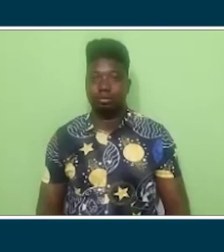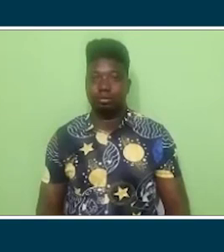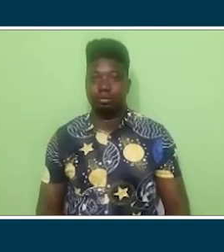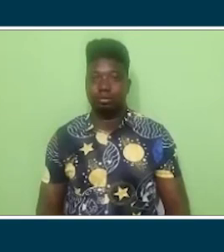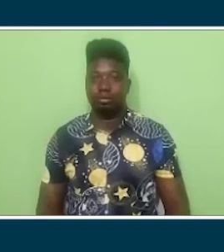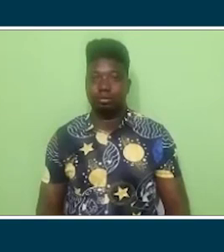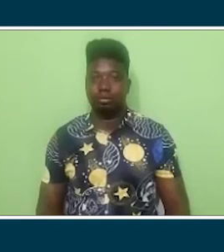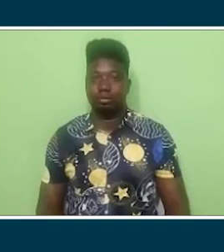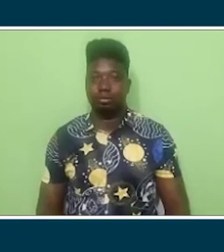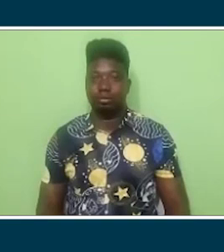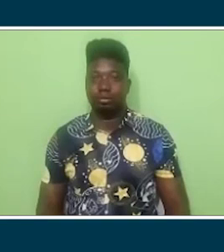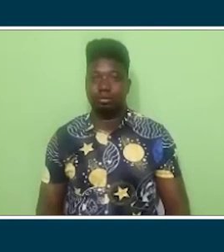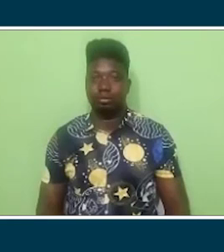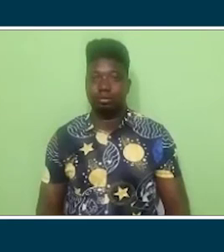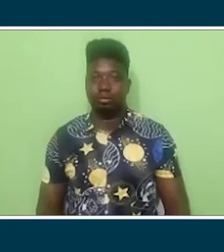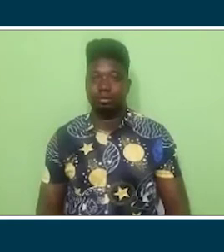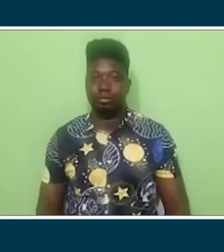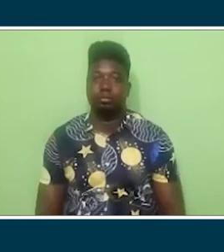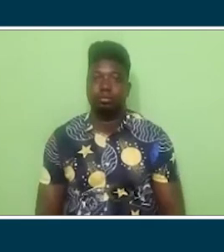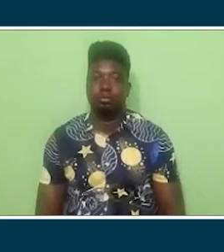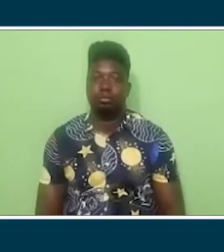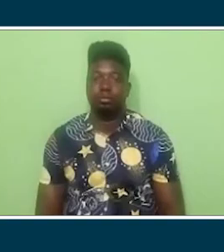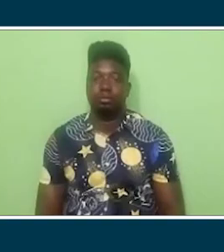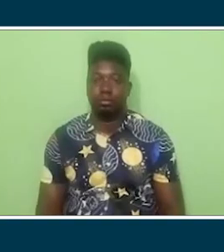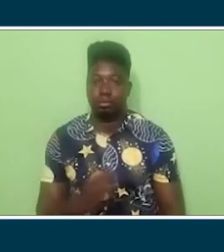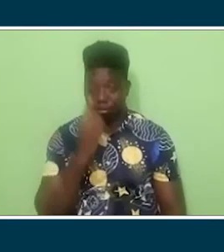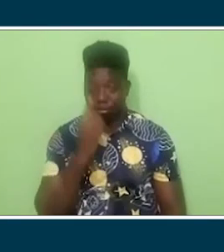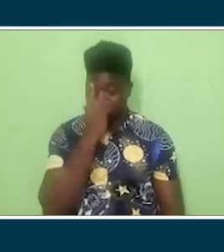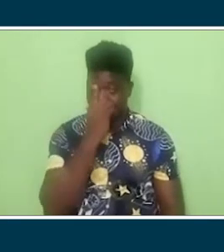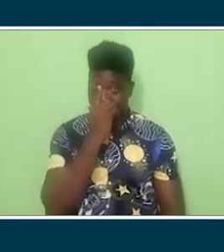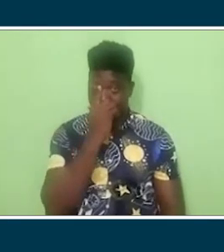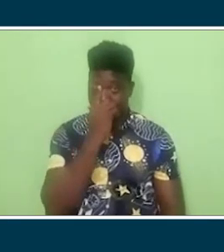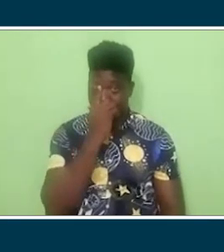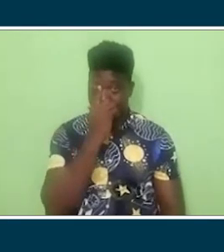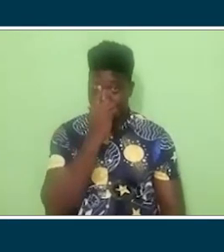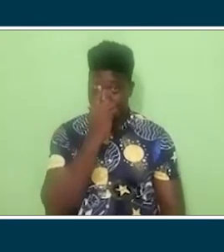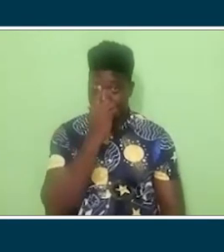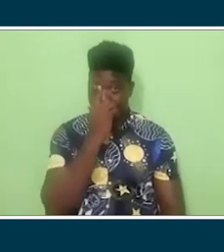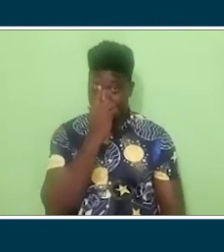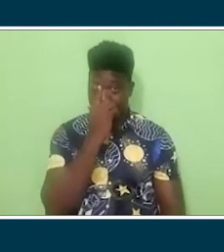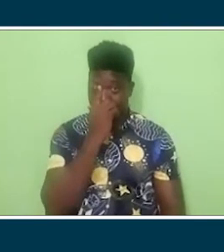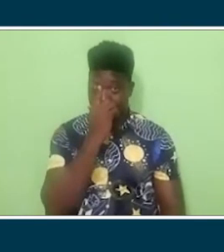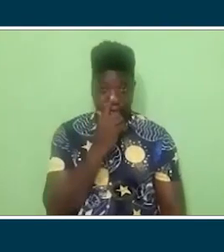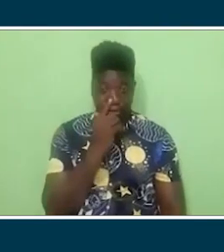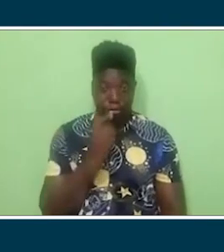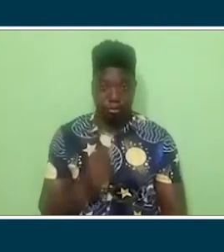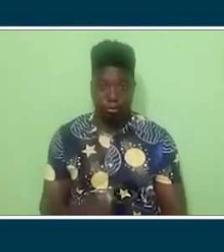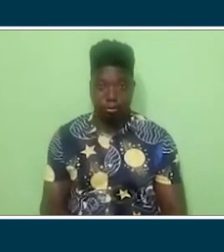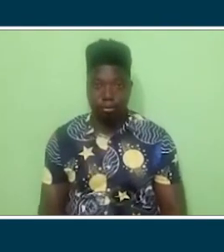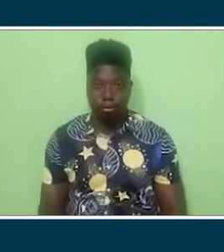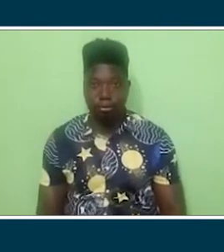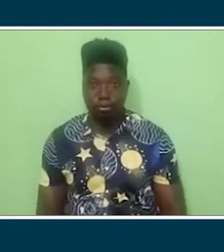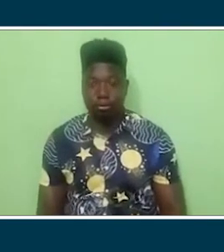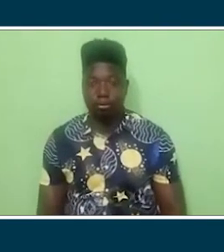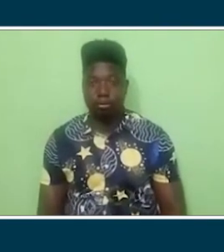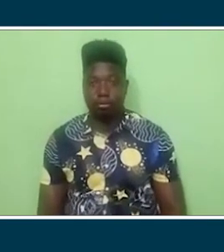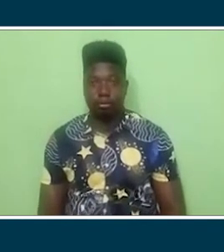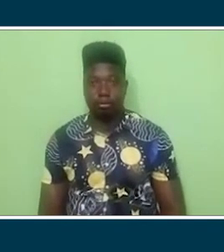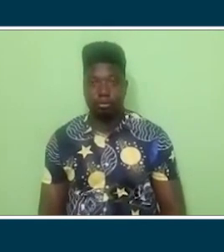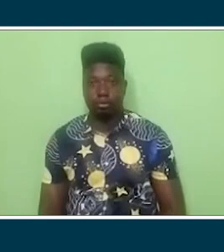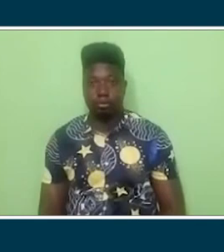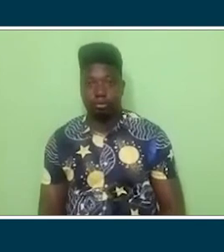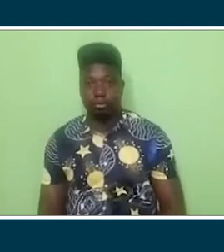May I add something to that? Please. Thanks for bringing that in, because I think that's one piece we